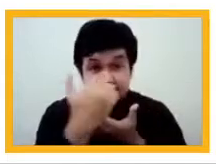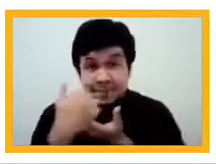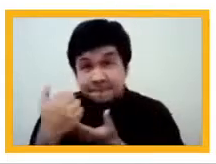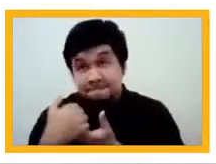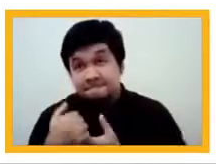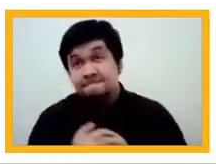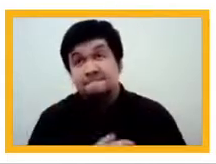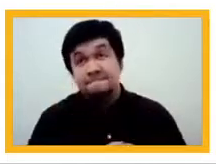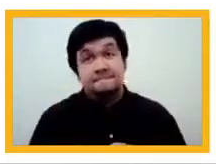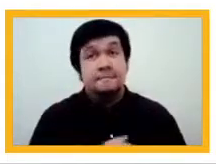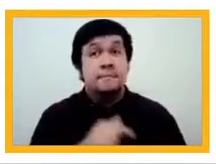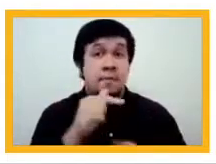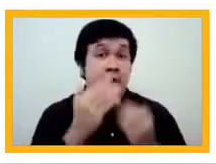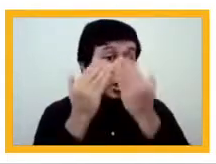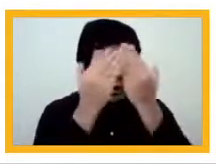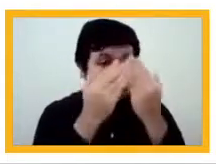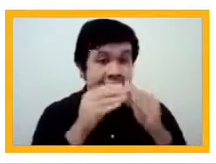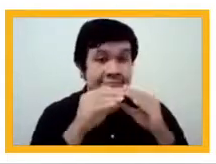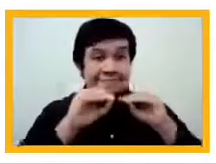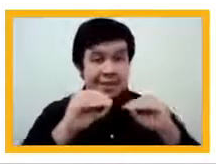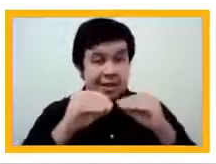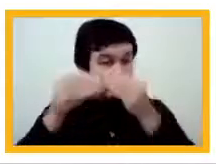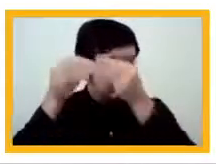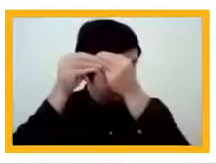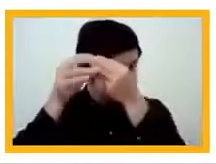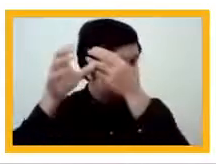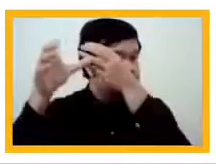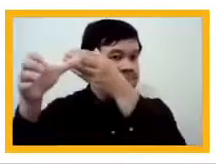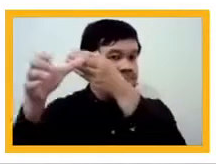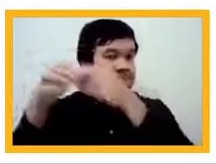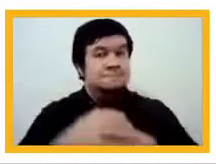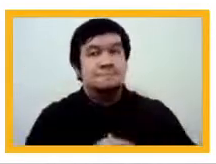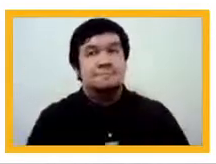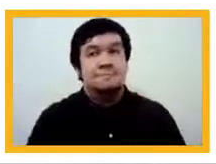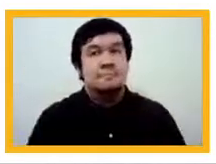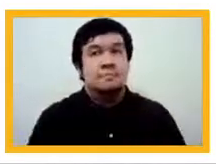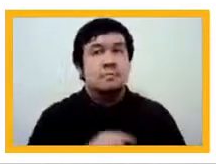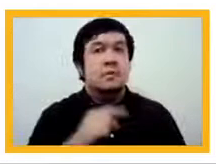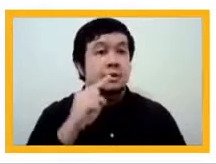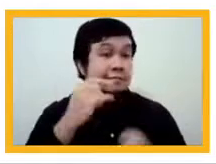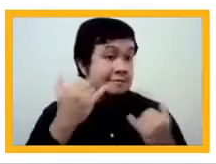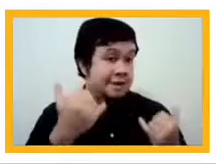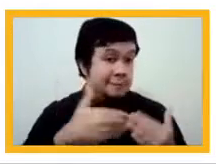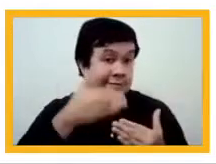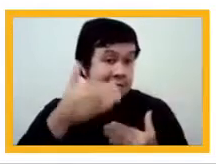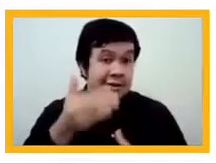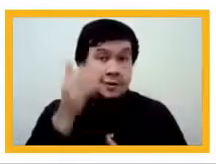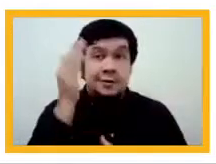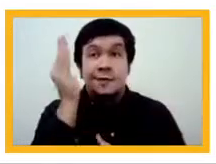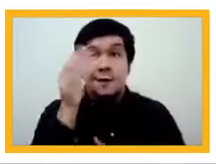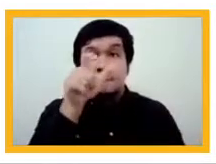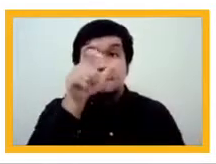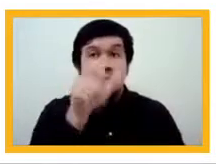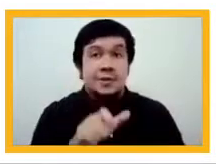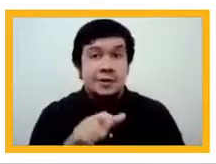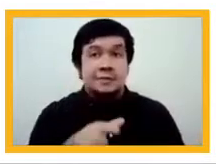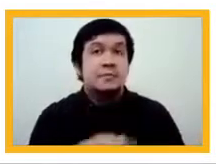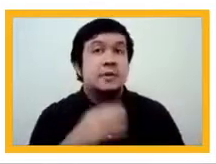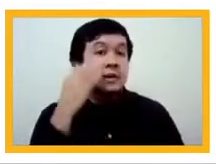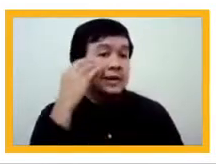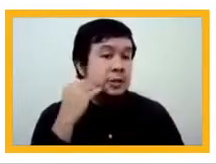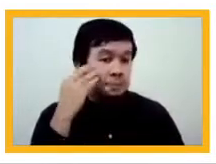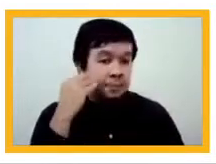Young and Ryotaro, to share and reflect on what you said and share experience from their